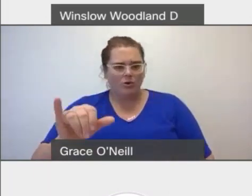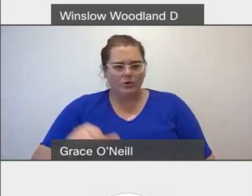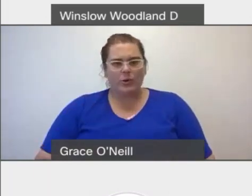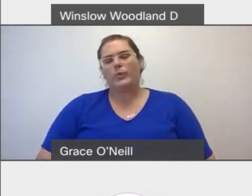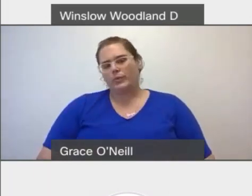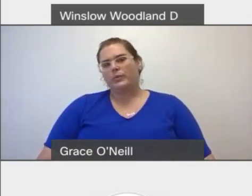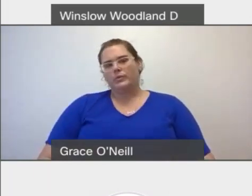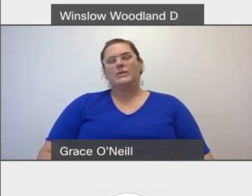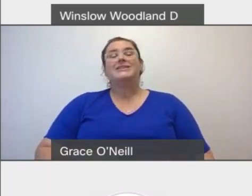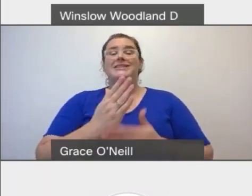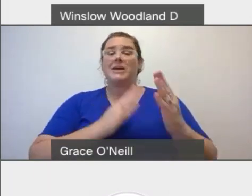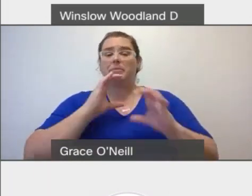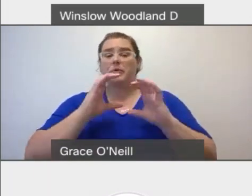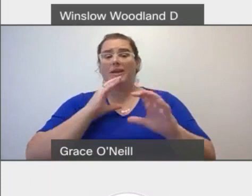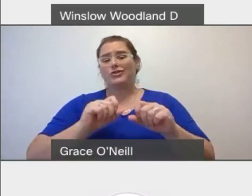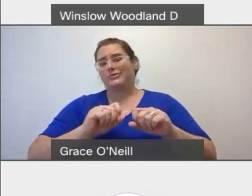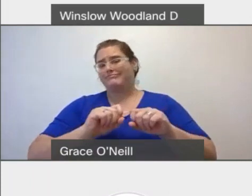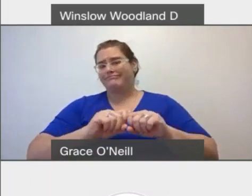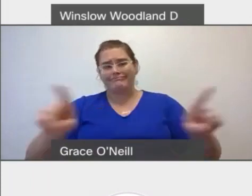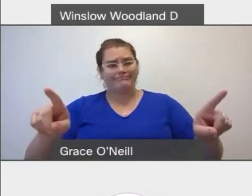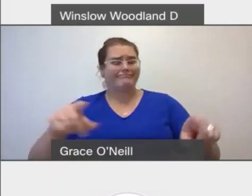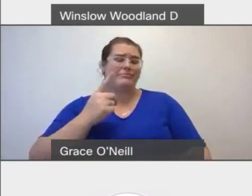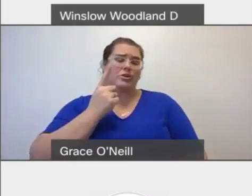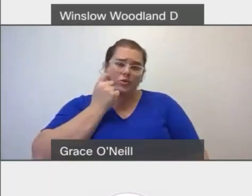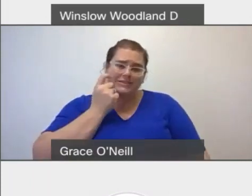recently for